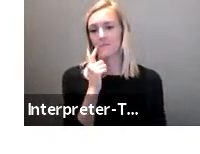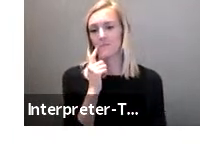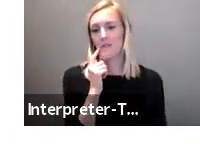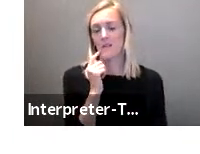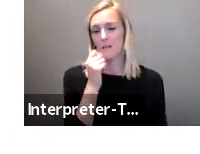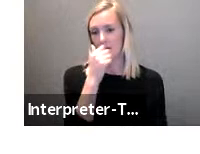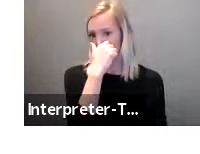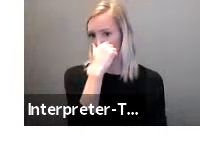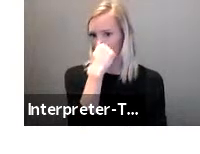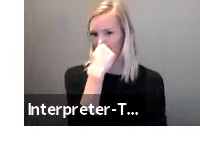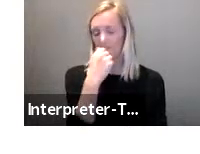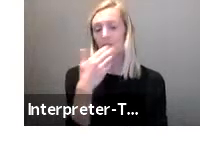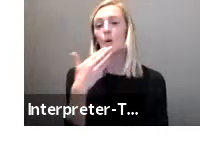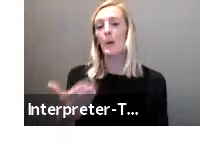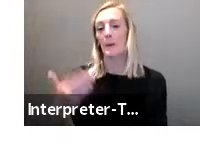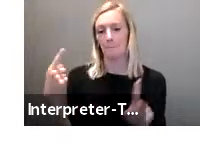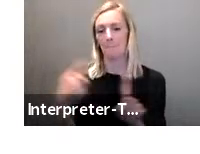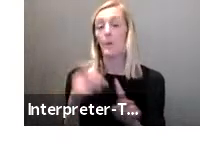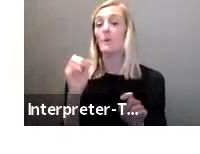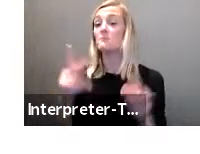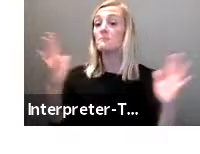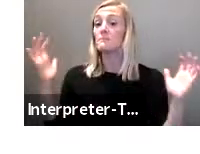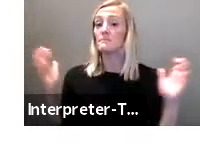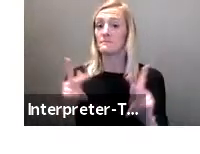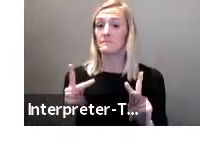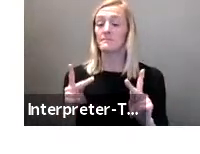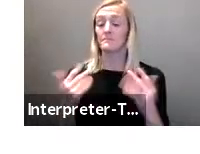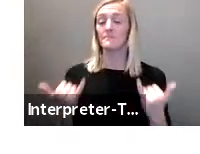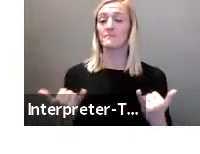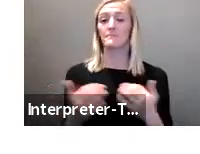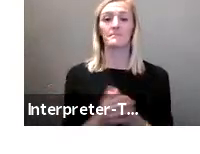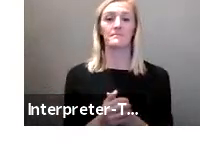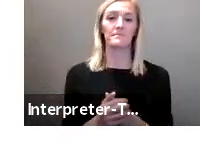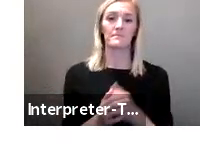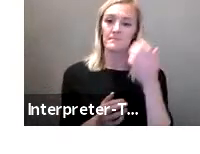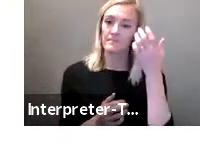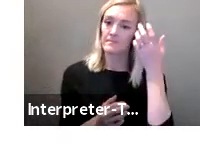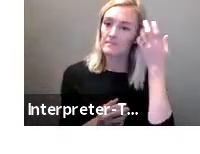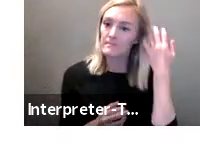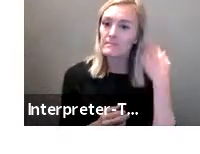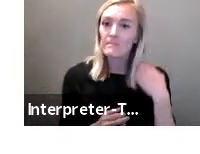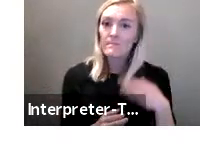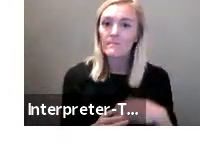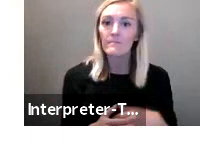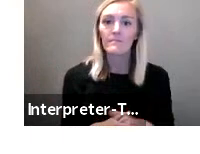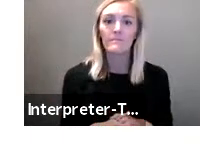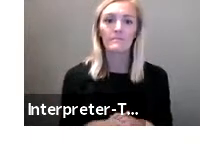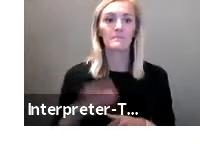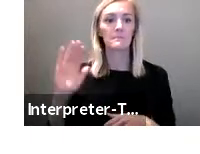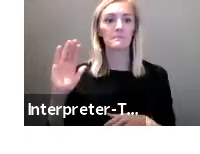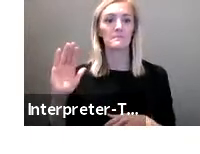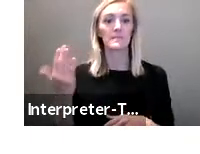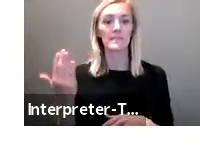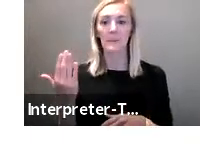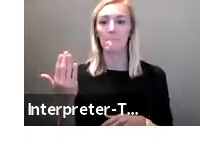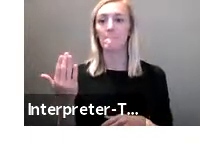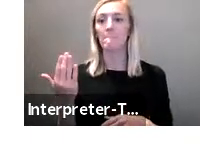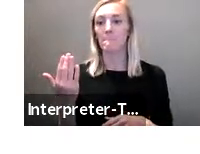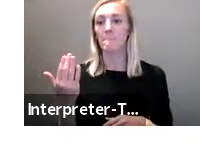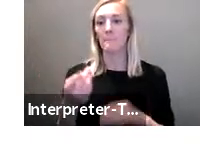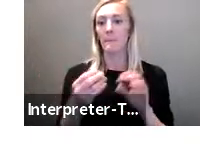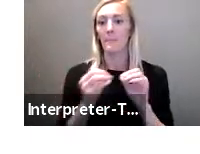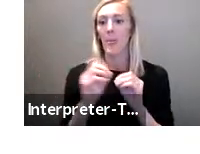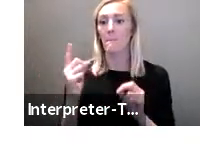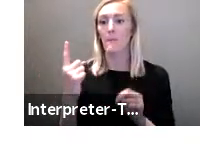All right, thank you. I think we're all back from breakouts. It seems as though group one, at least, their